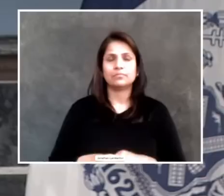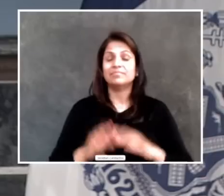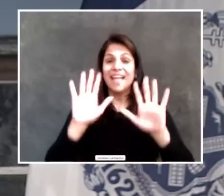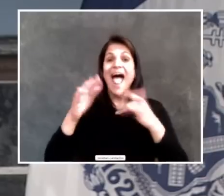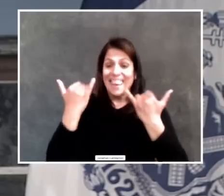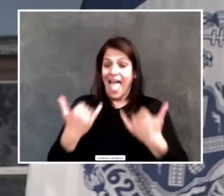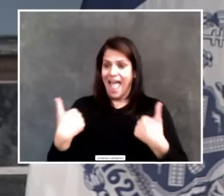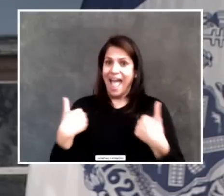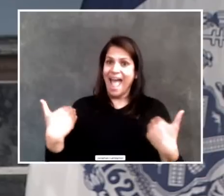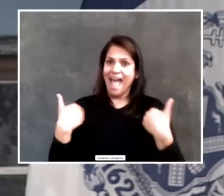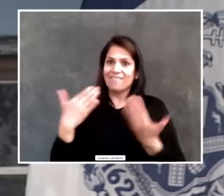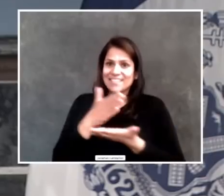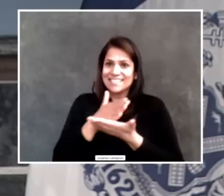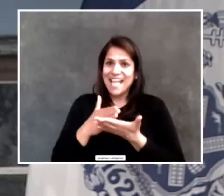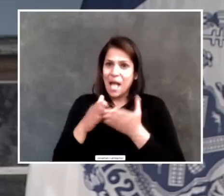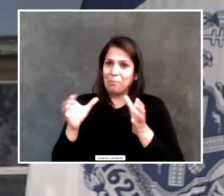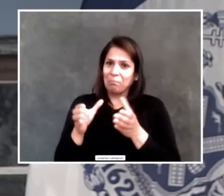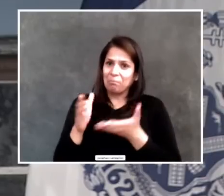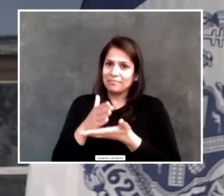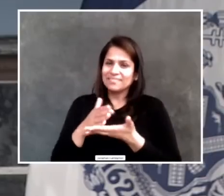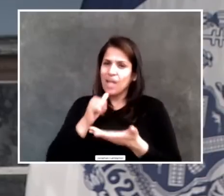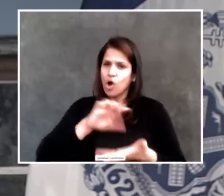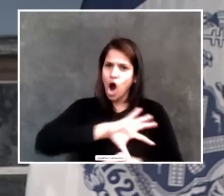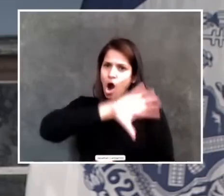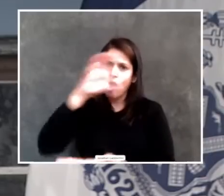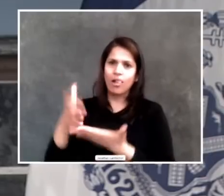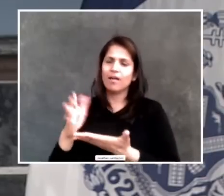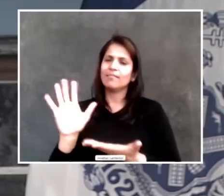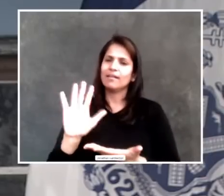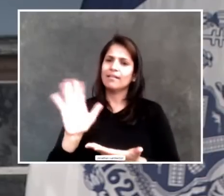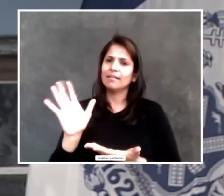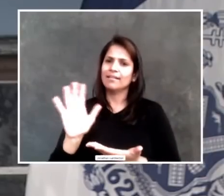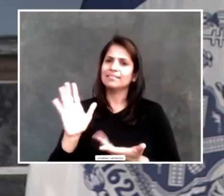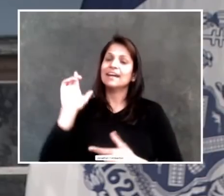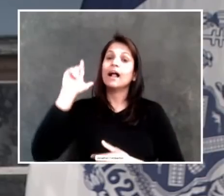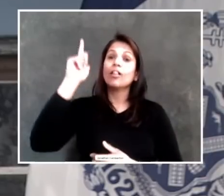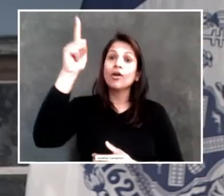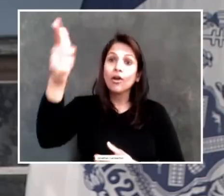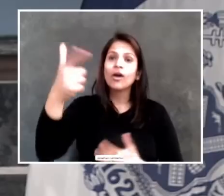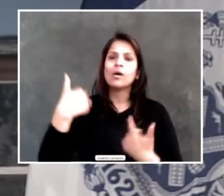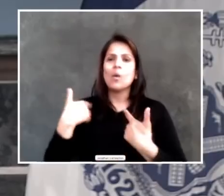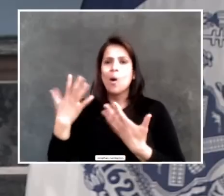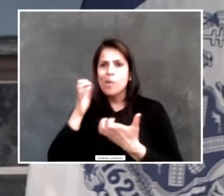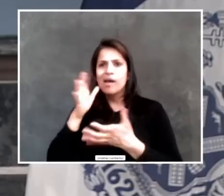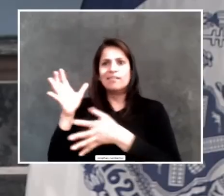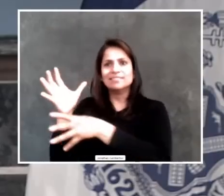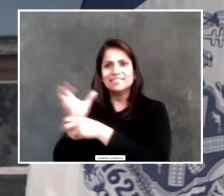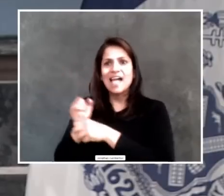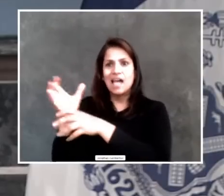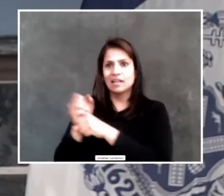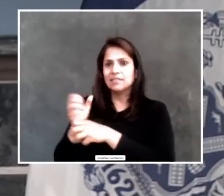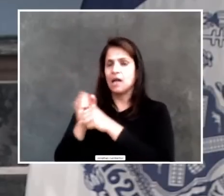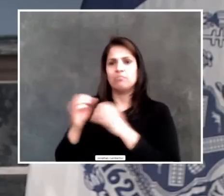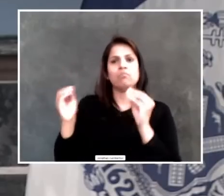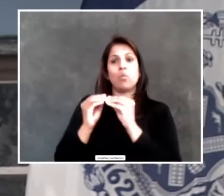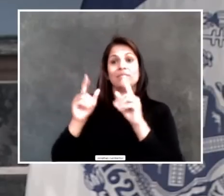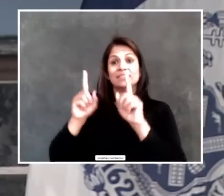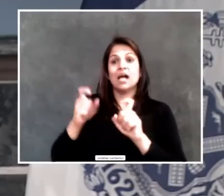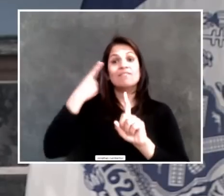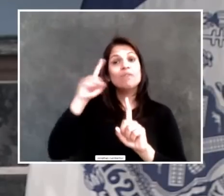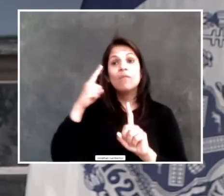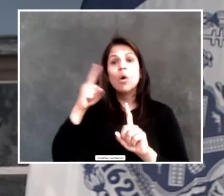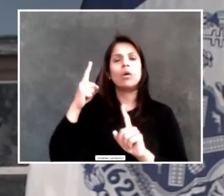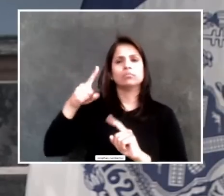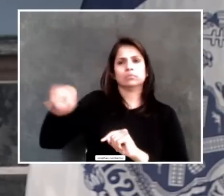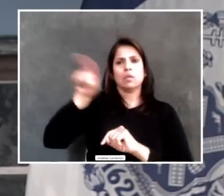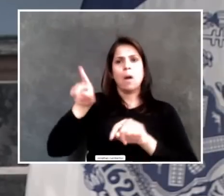going to ask Dr. Varma to jump in on this part to help people understand that part, sort of if you will, the tactical use of testing in saving